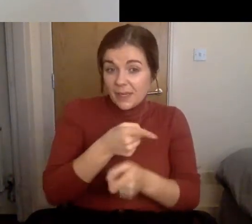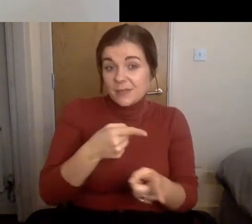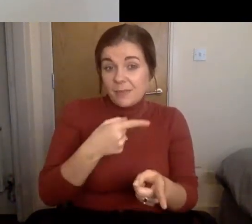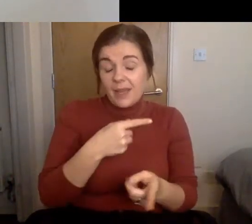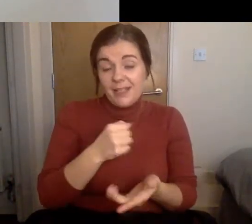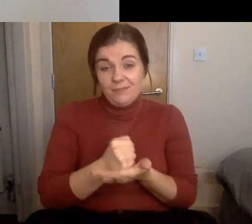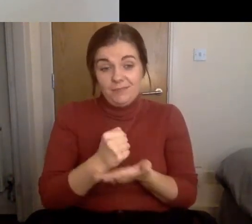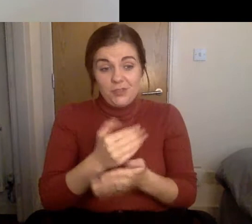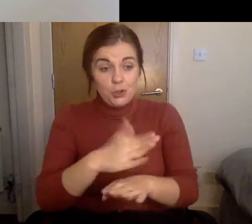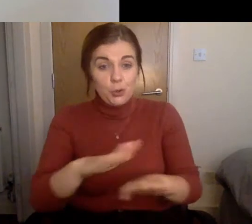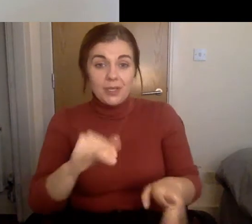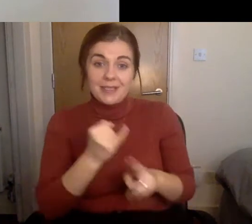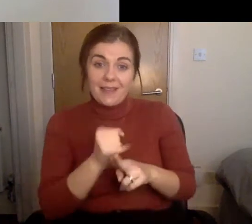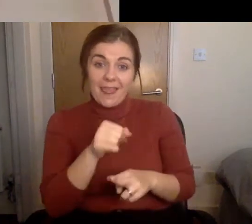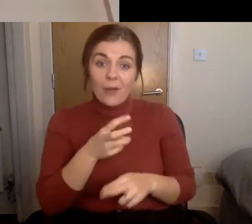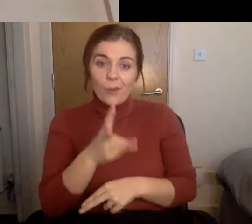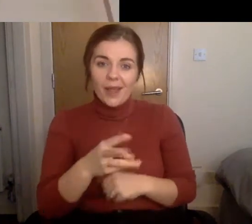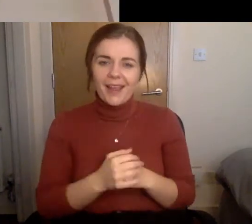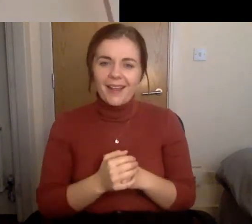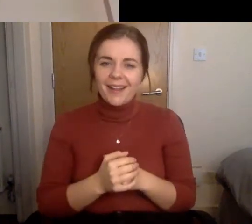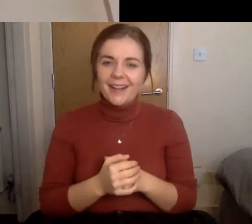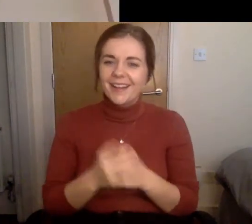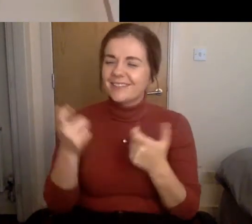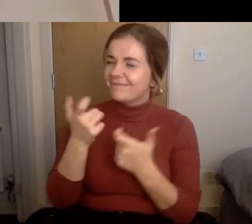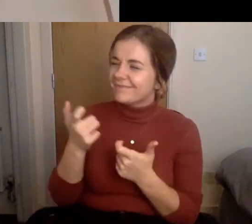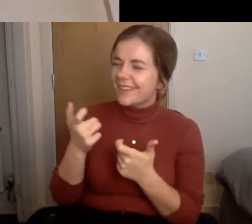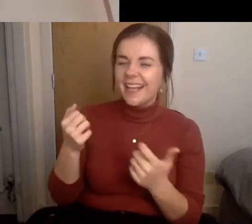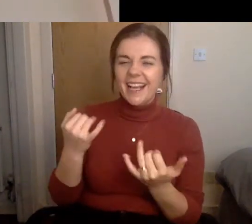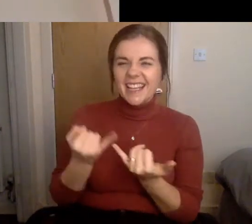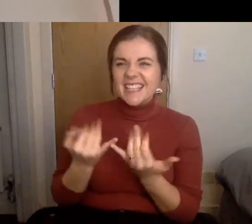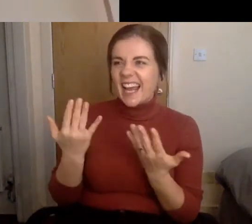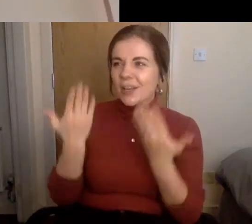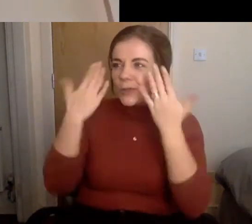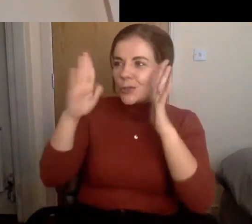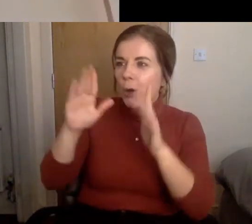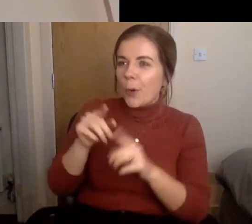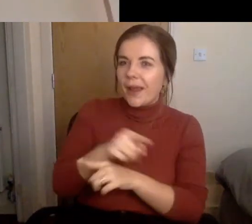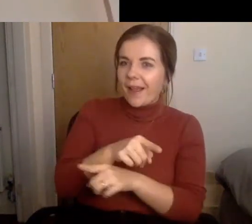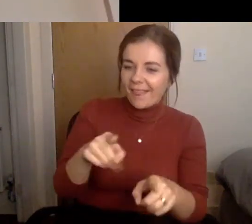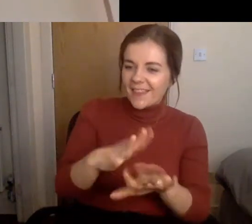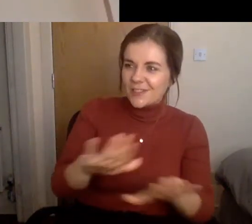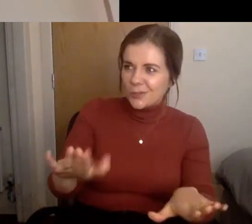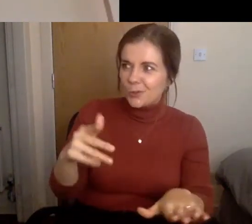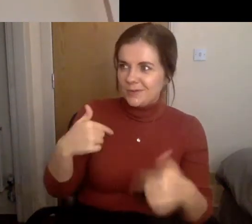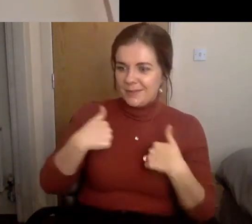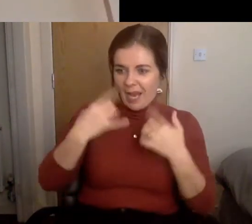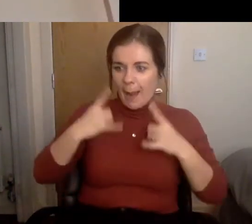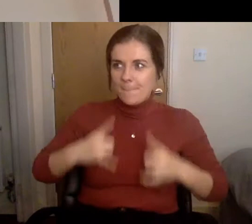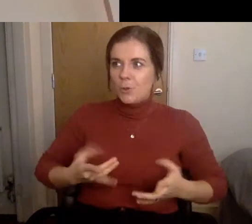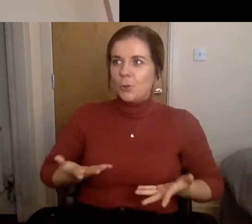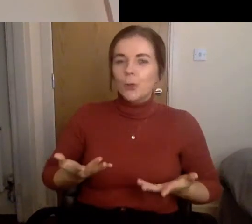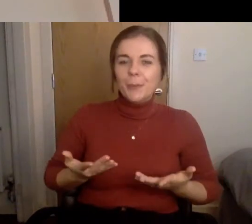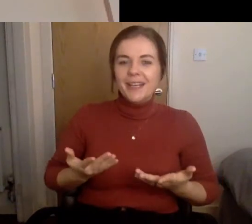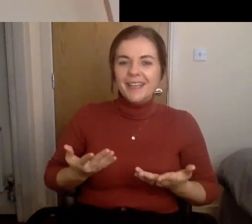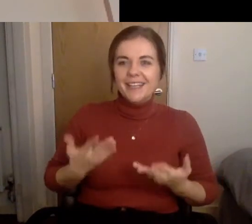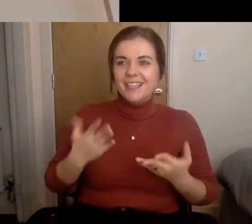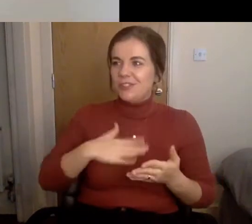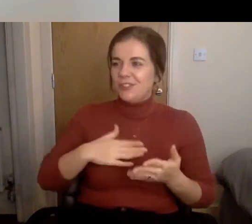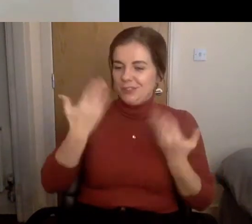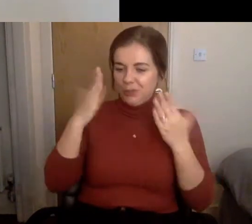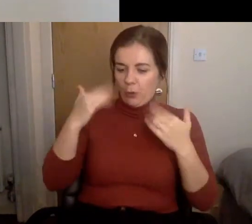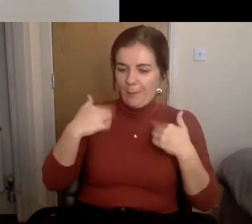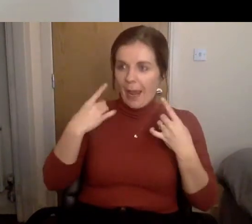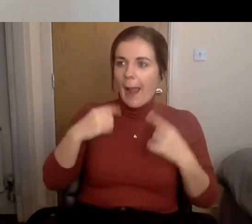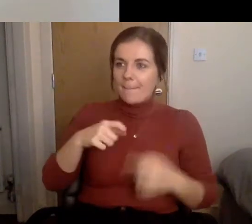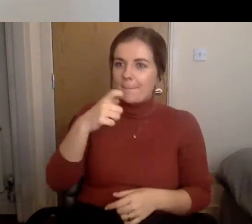terms. Yeah, it's always very human, isn't it? Like it's all about being a person, really. Yeah.